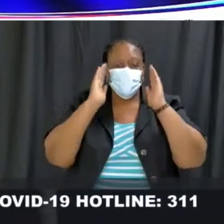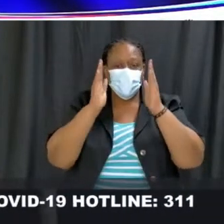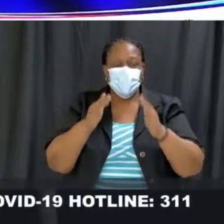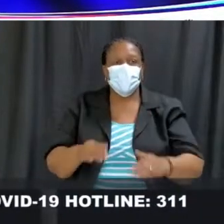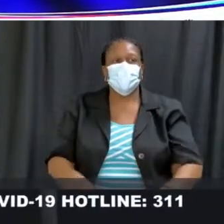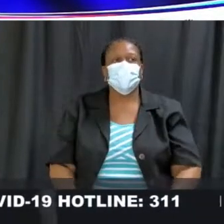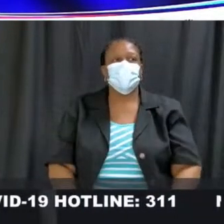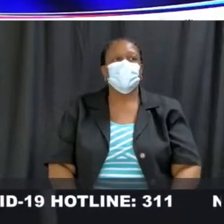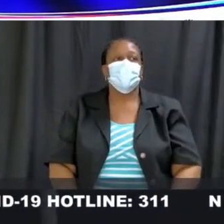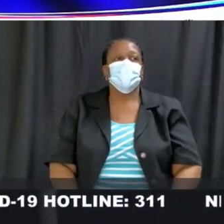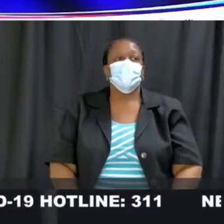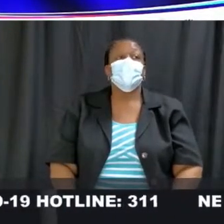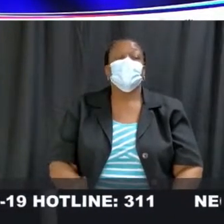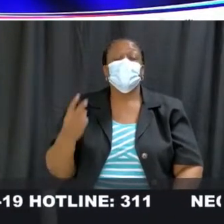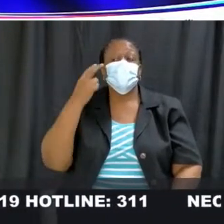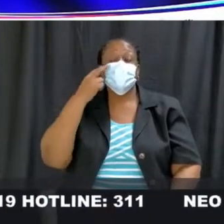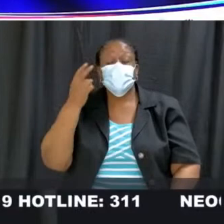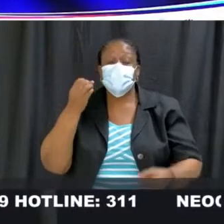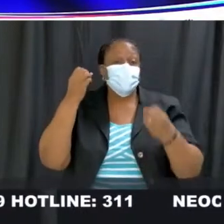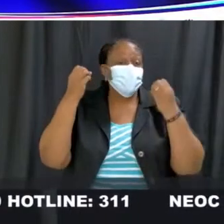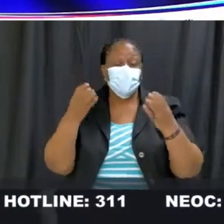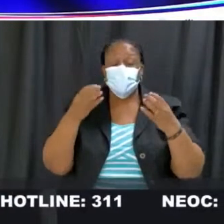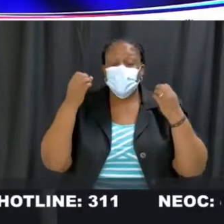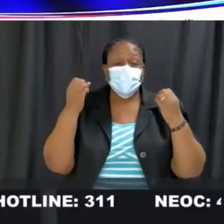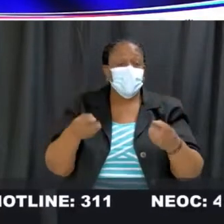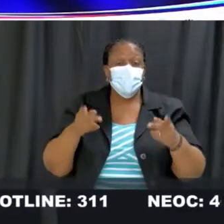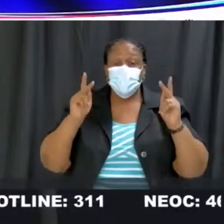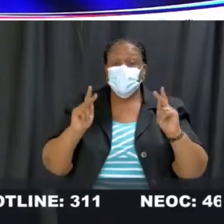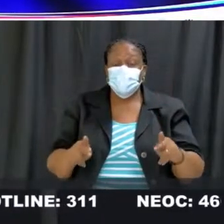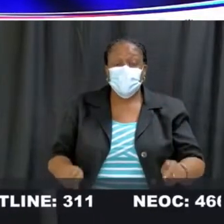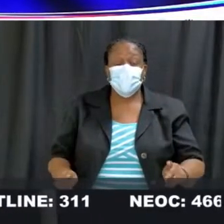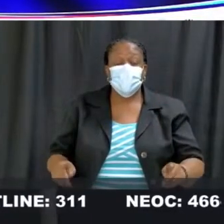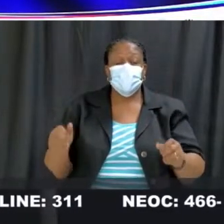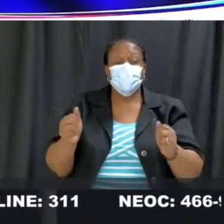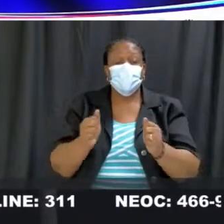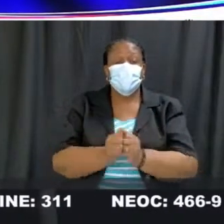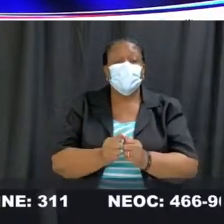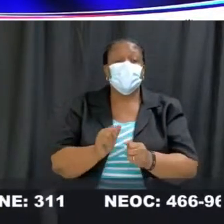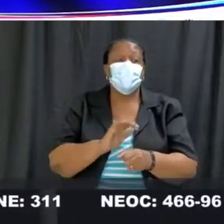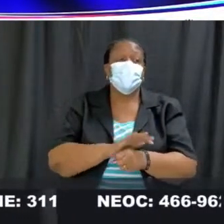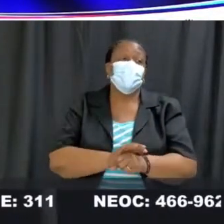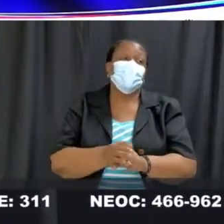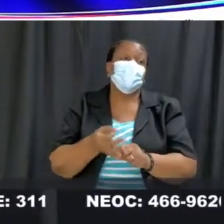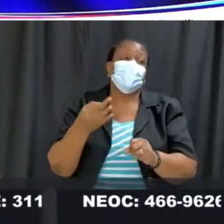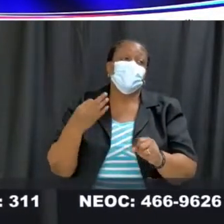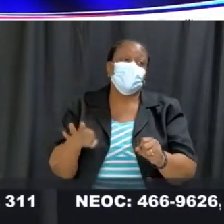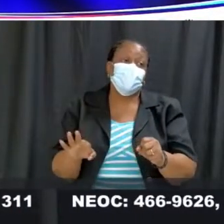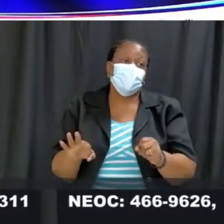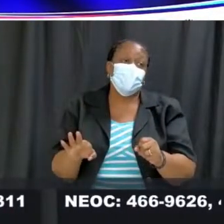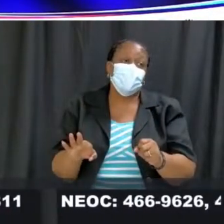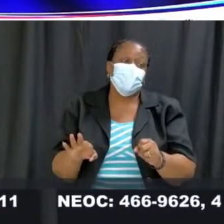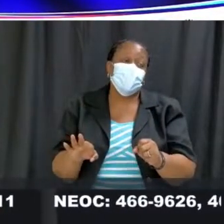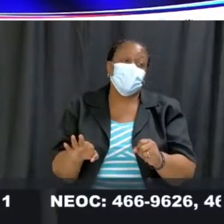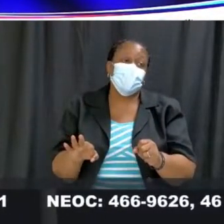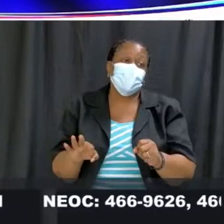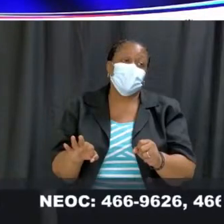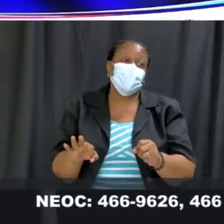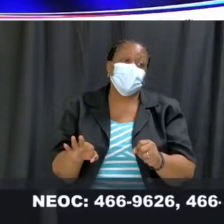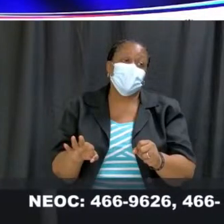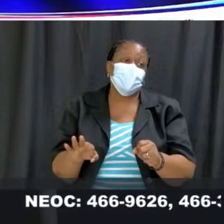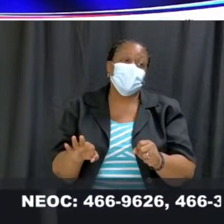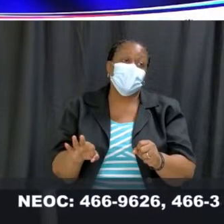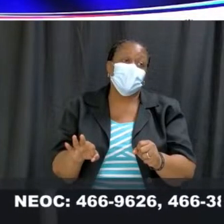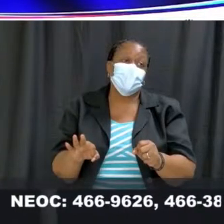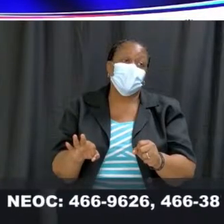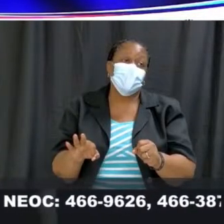Yes, we are seeing the cases. We have to learn to live with the virus. However, as Mr. Williams started out the